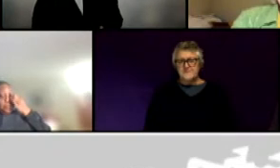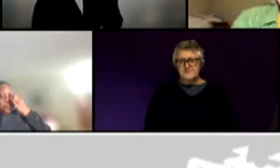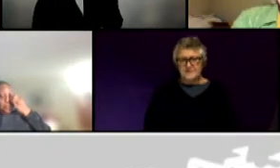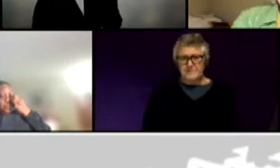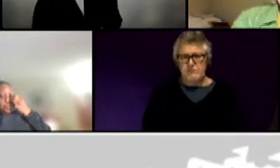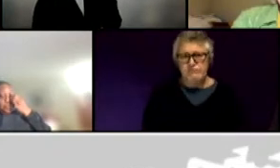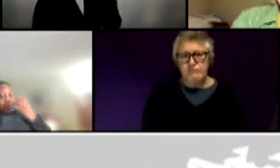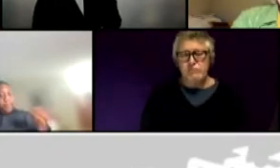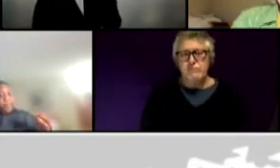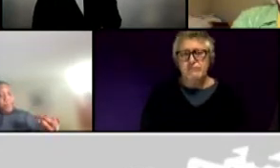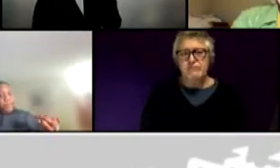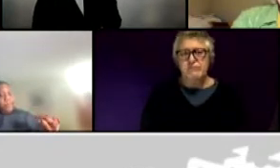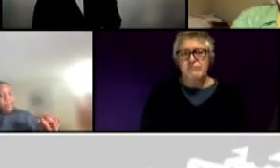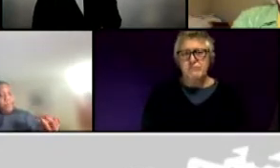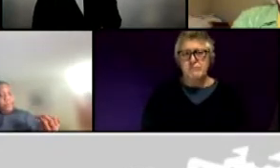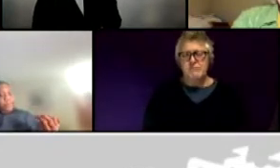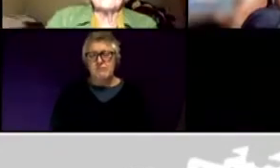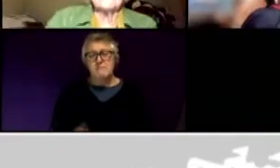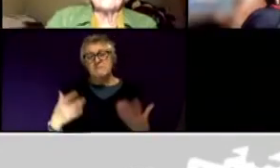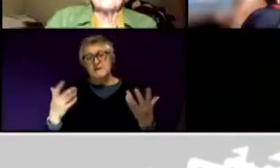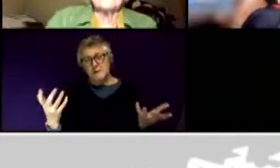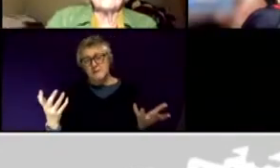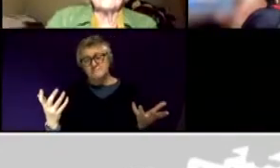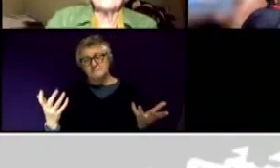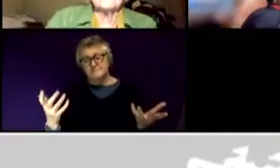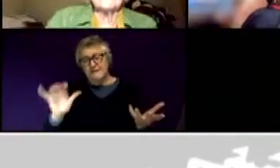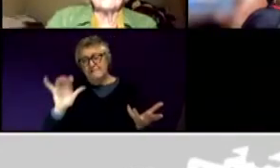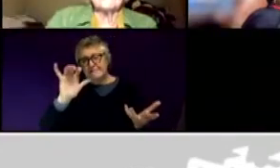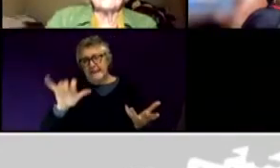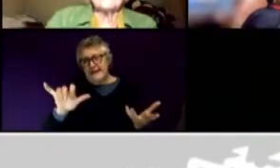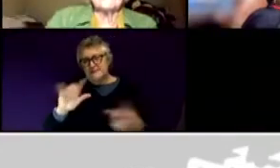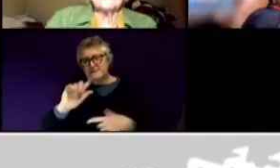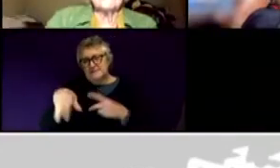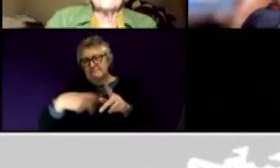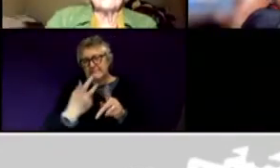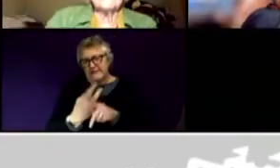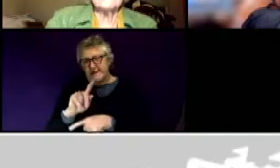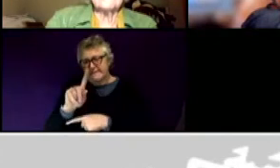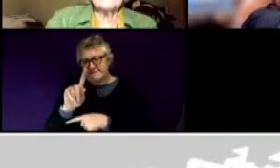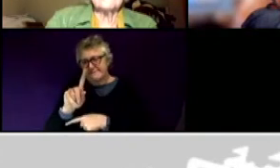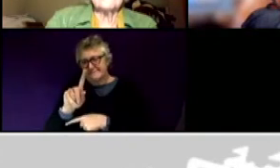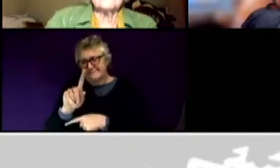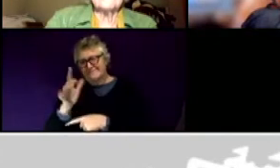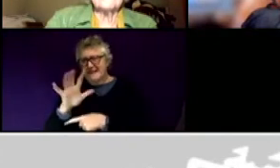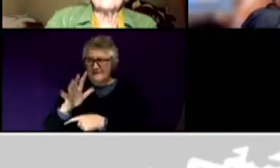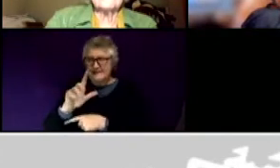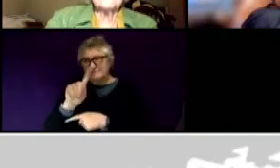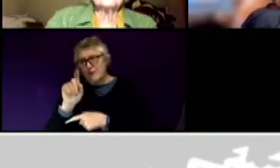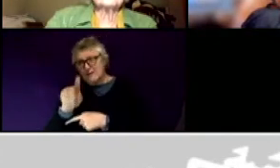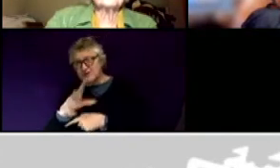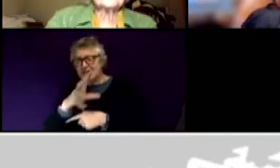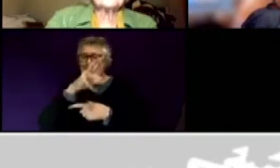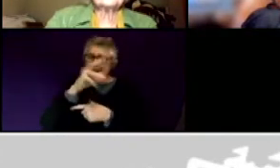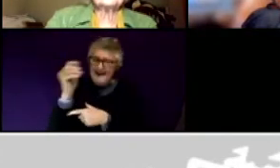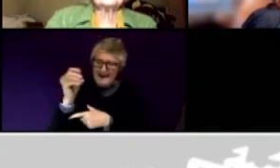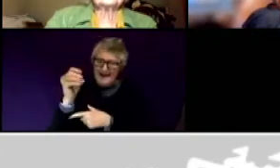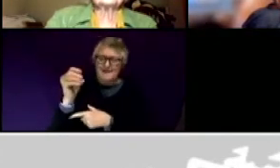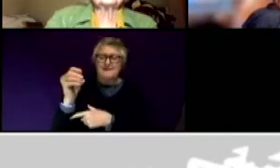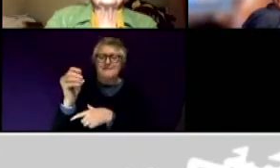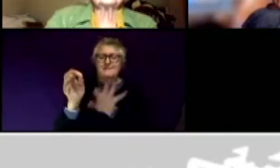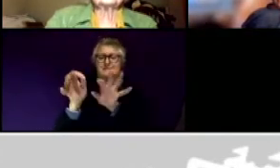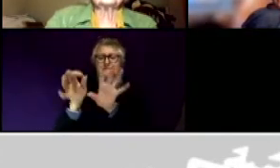So that's kind of a question and a comment. about